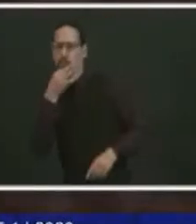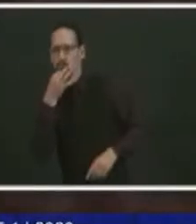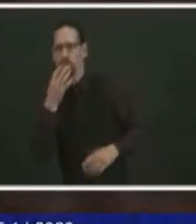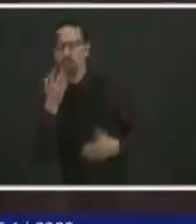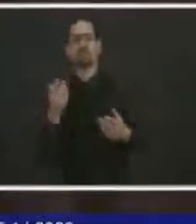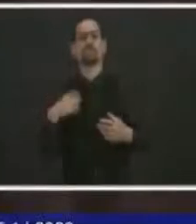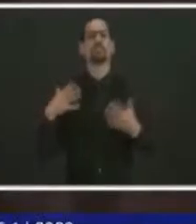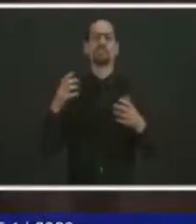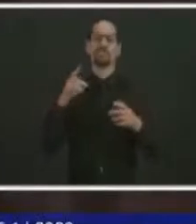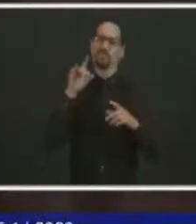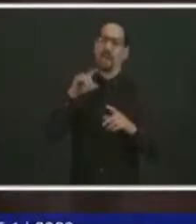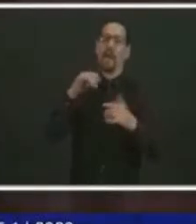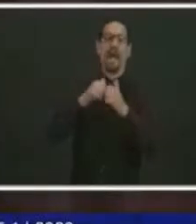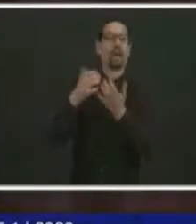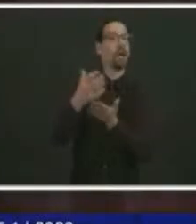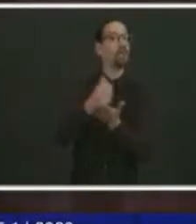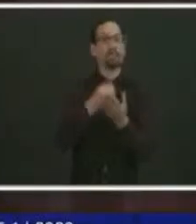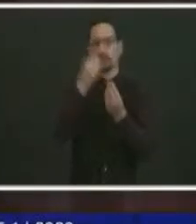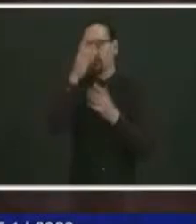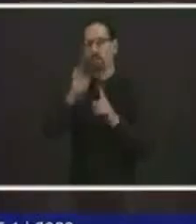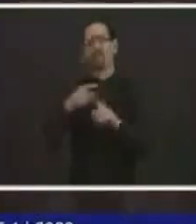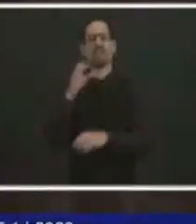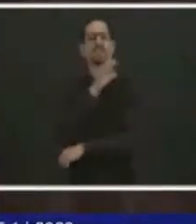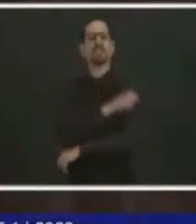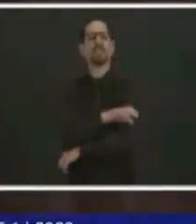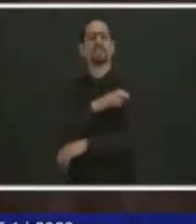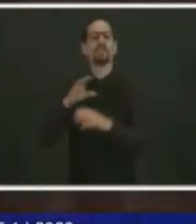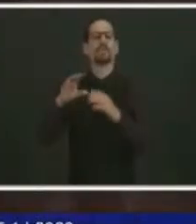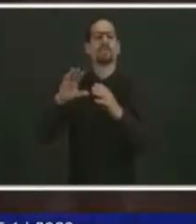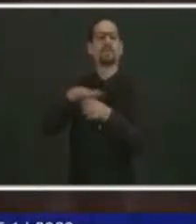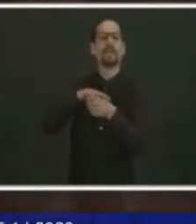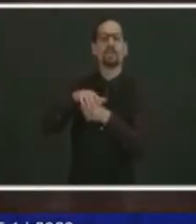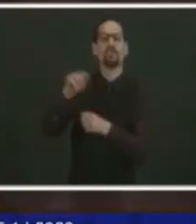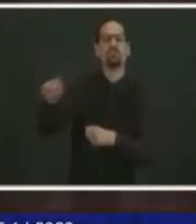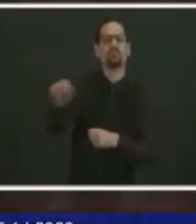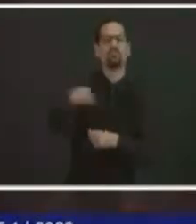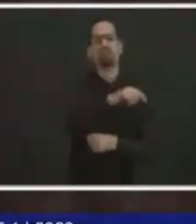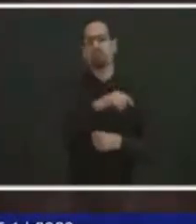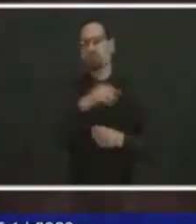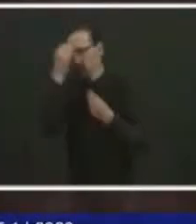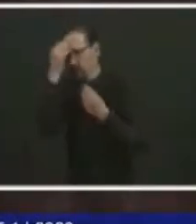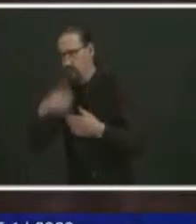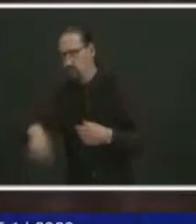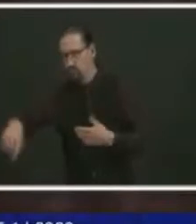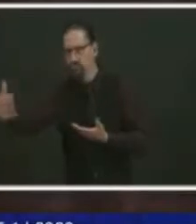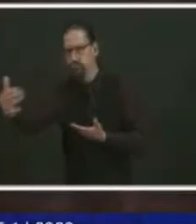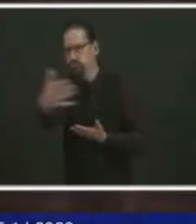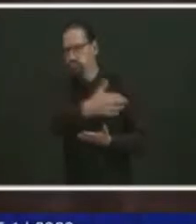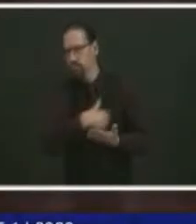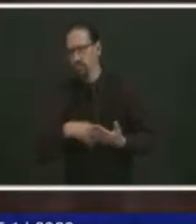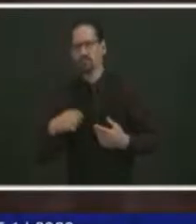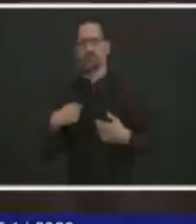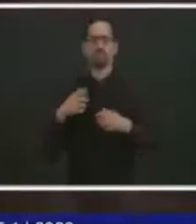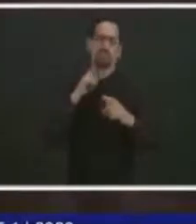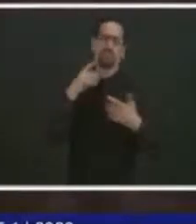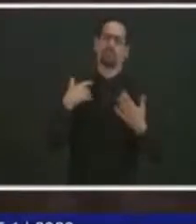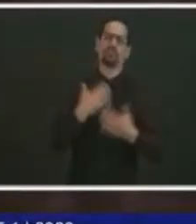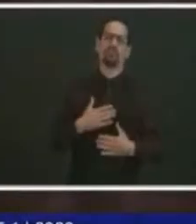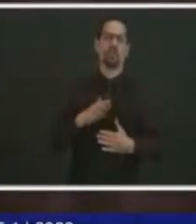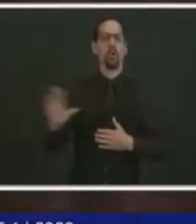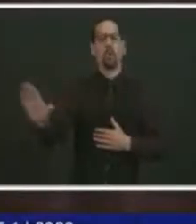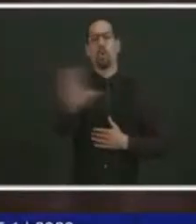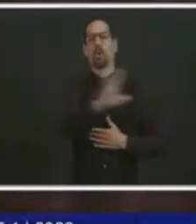COVID-19 patients as well as we go forward. We're grateful to all who worked to make